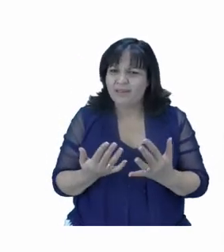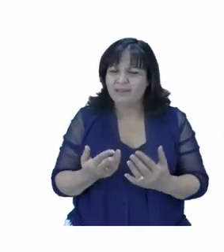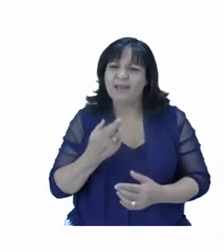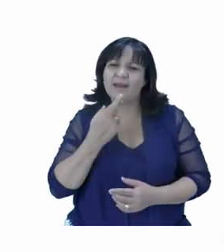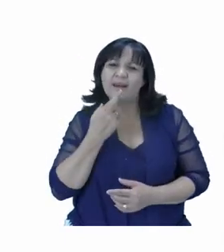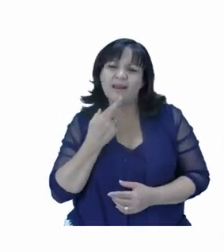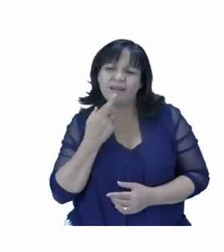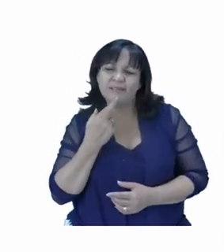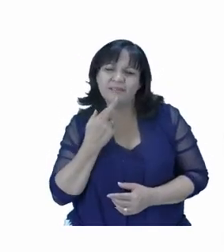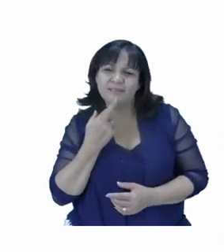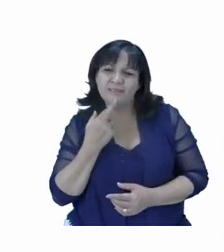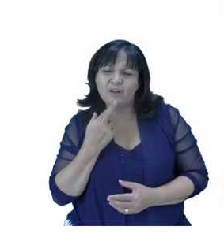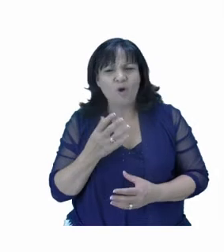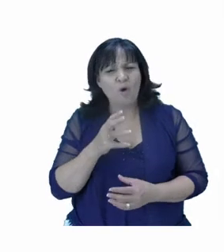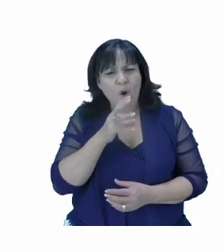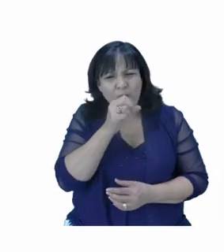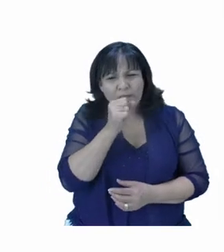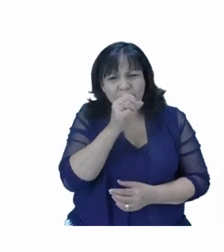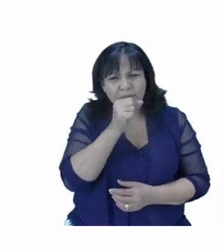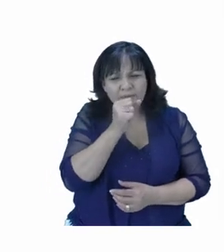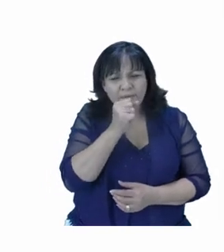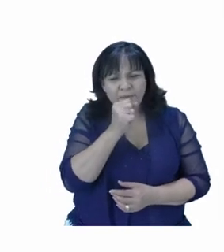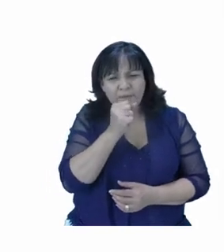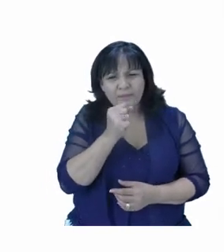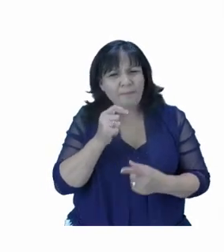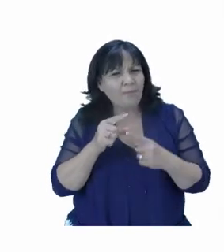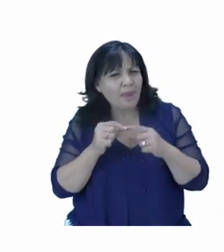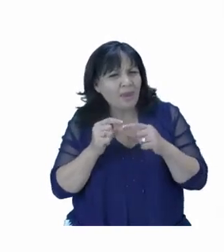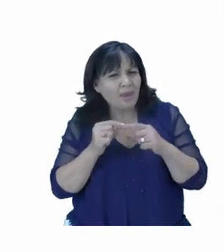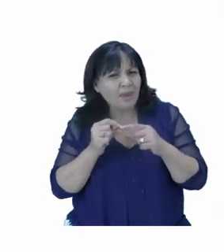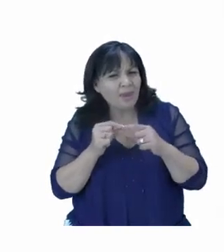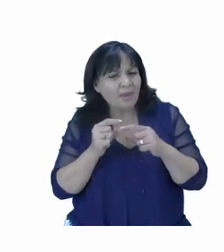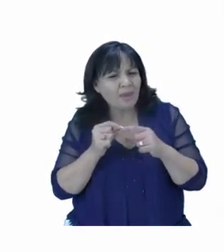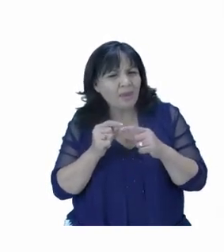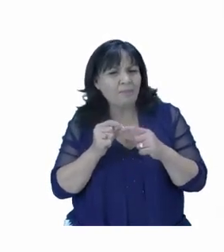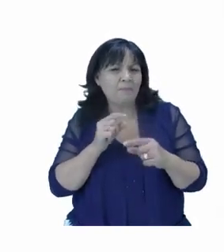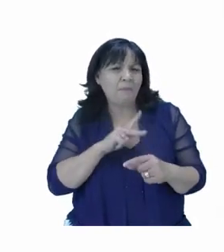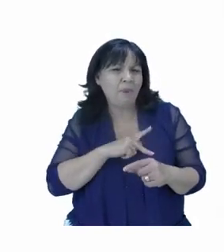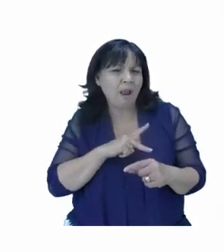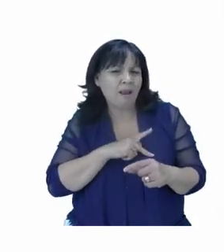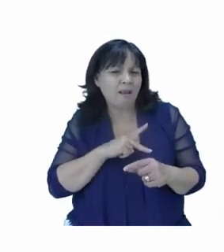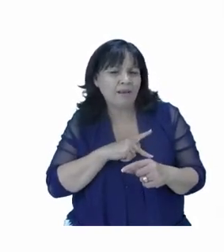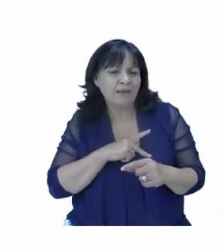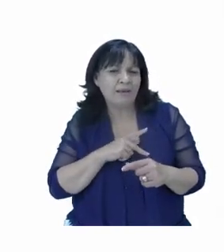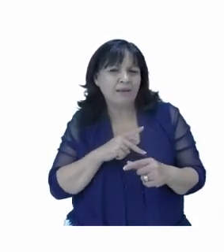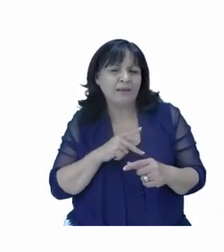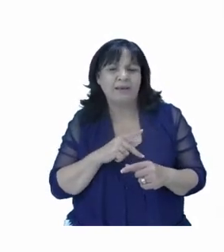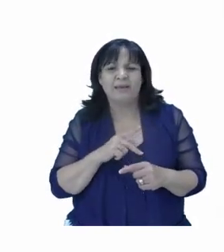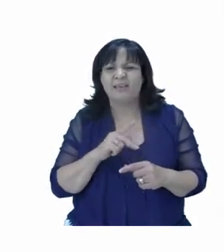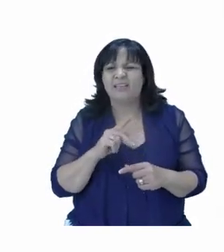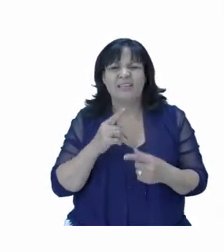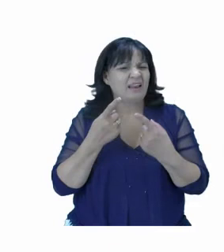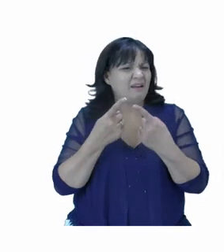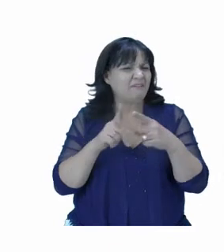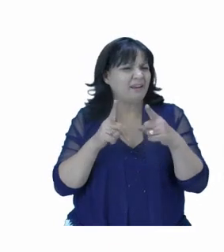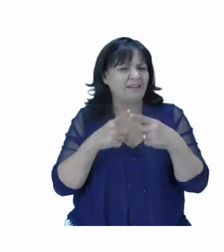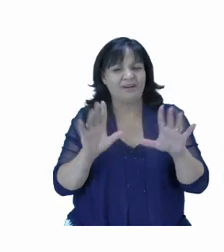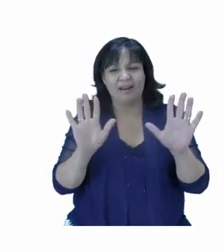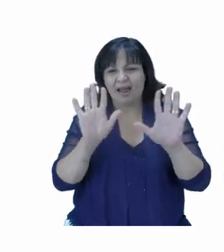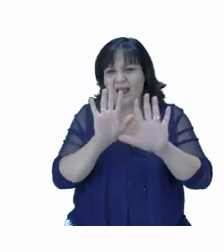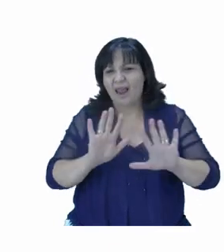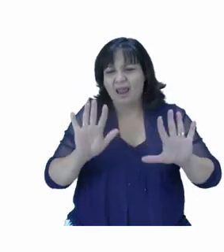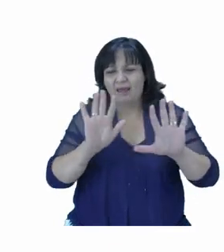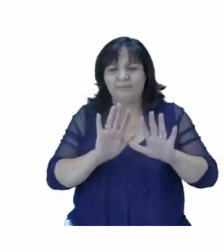red, orange, pink, purple, any color.